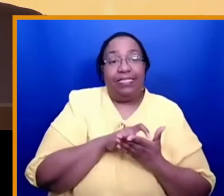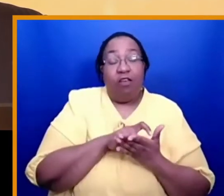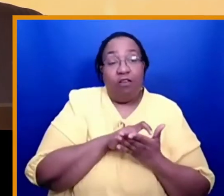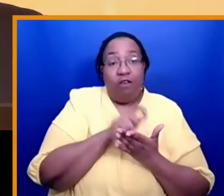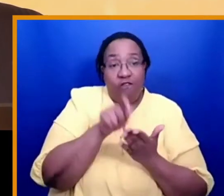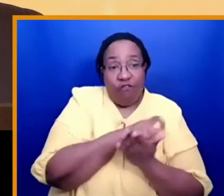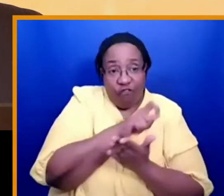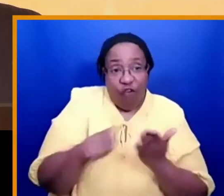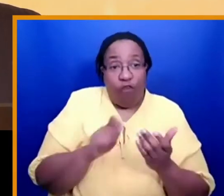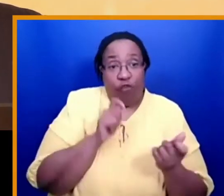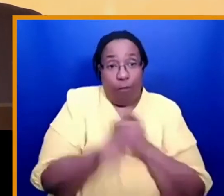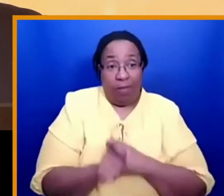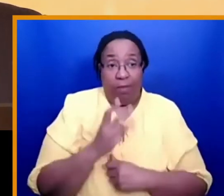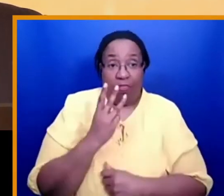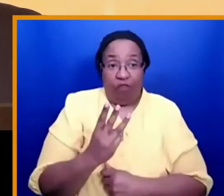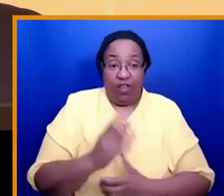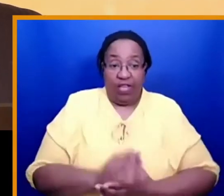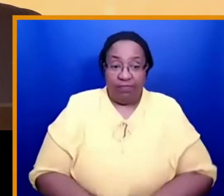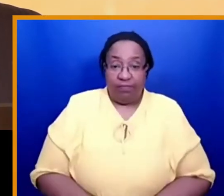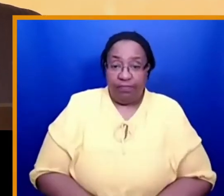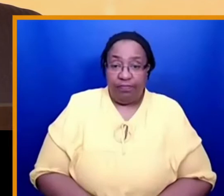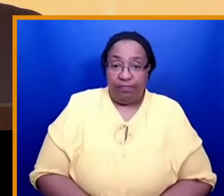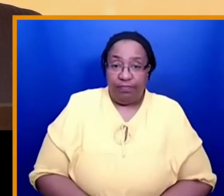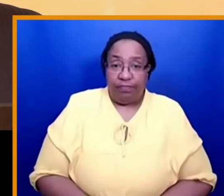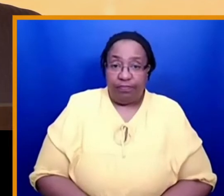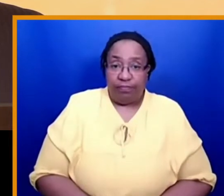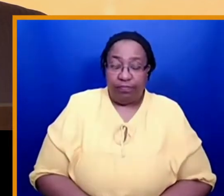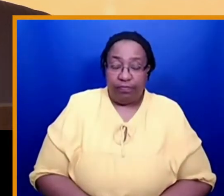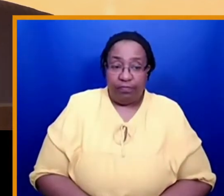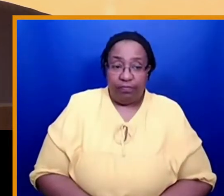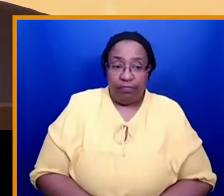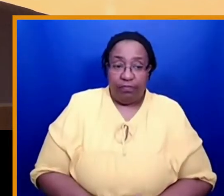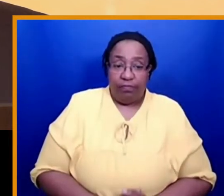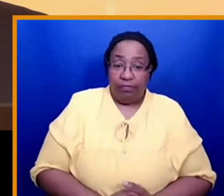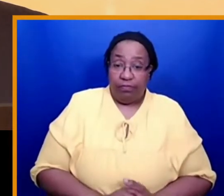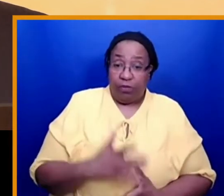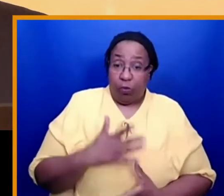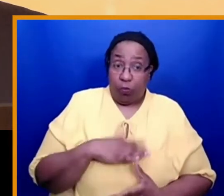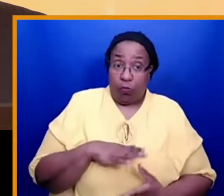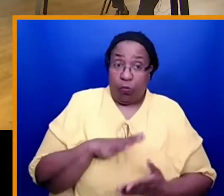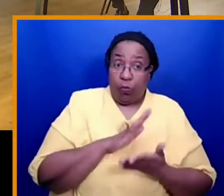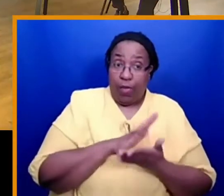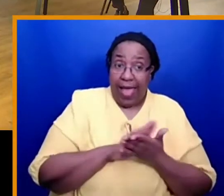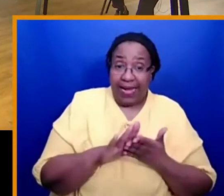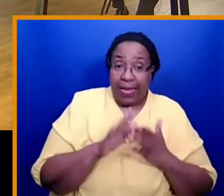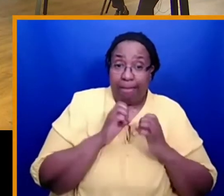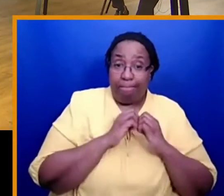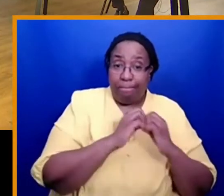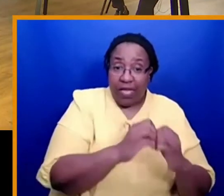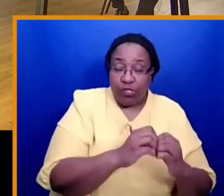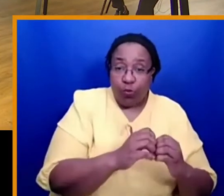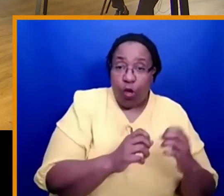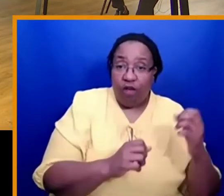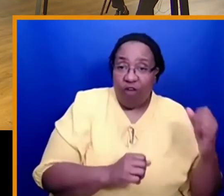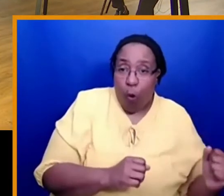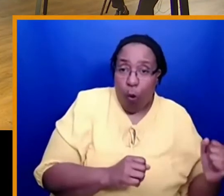Oliver, thank you. Can I ask Hannah Bettsworth, please, to stand by? And now I call Neil Stockley from Bromley Borough.